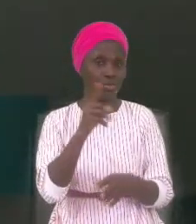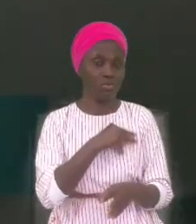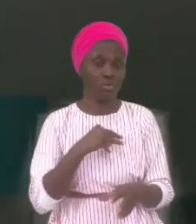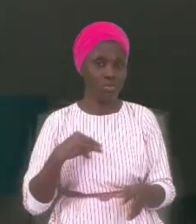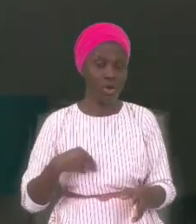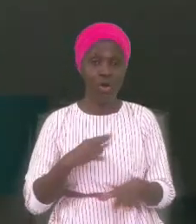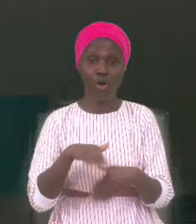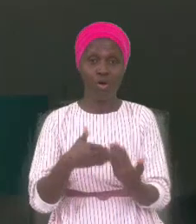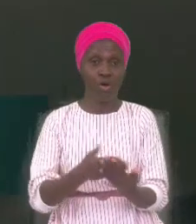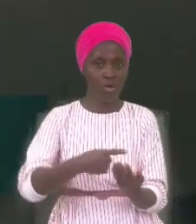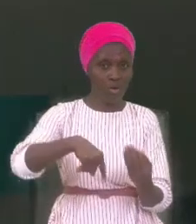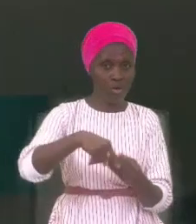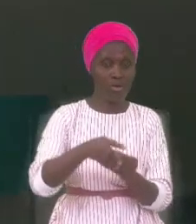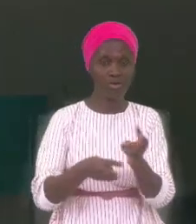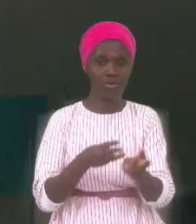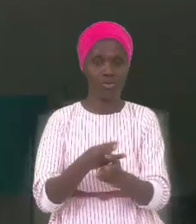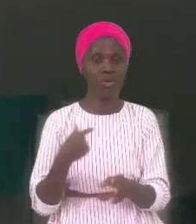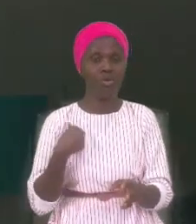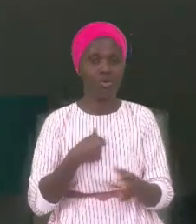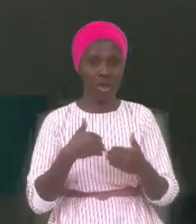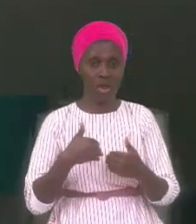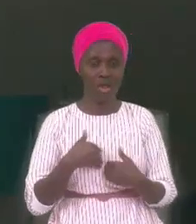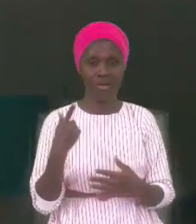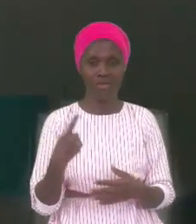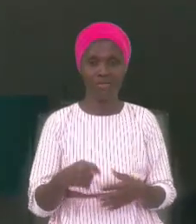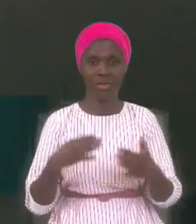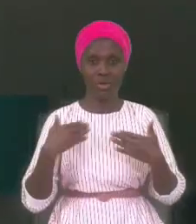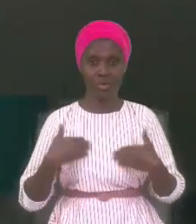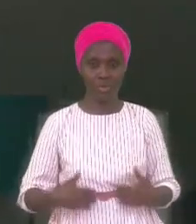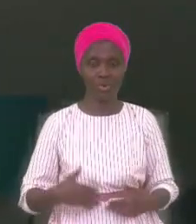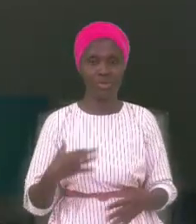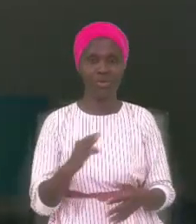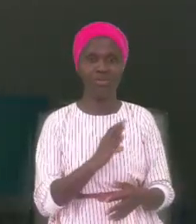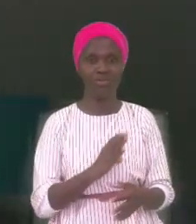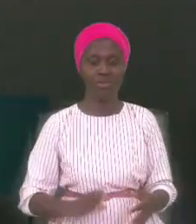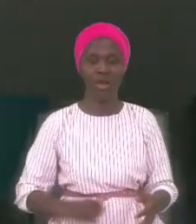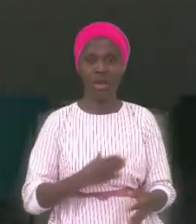world, we have the body of Christ. And it says we